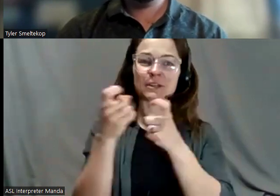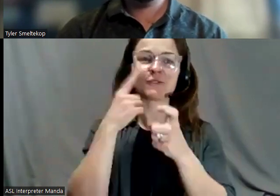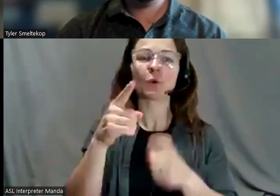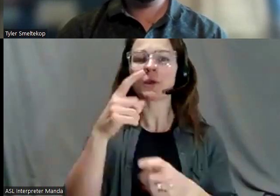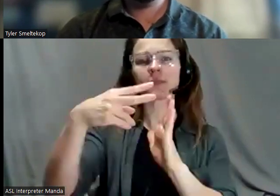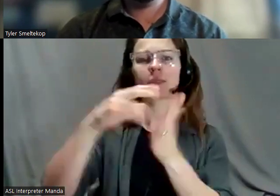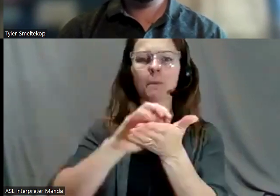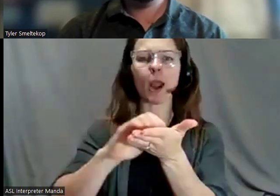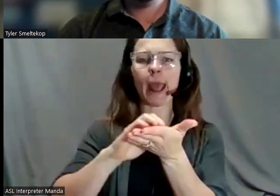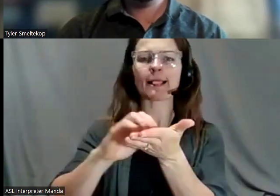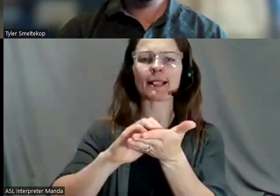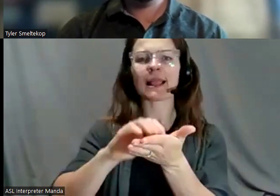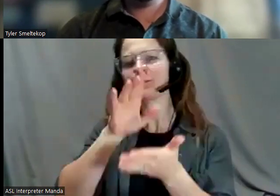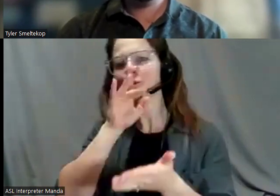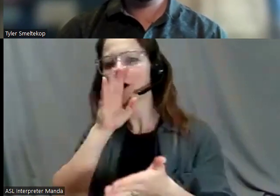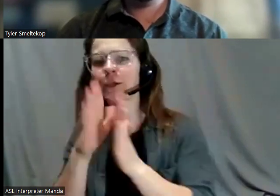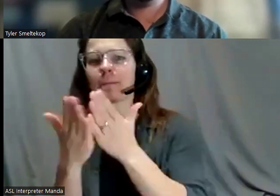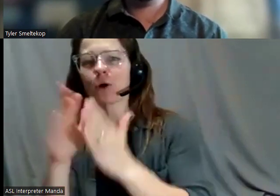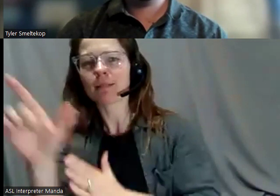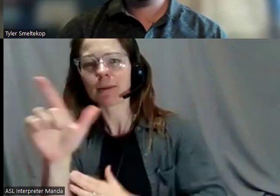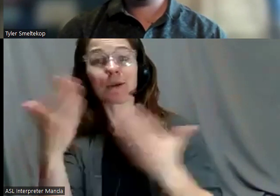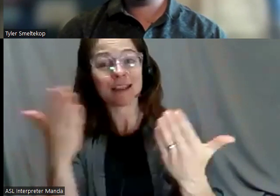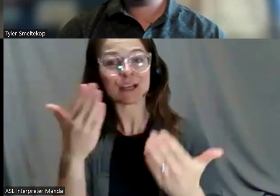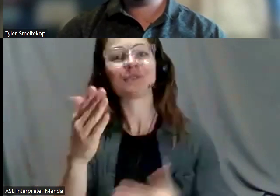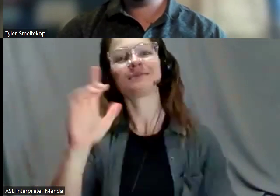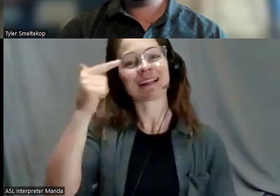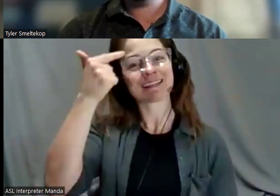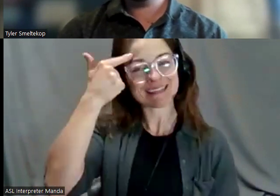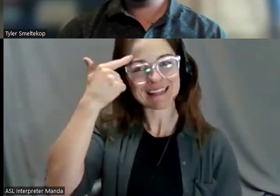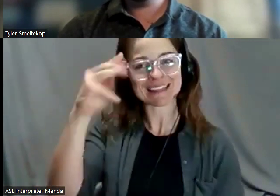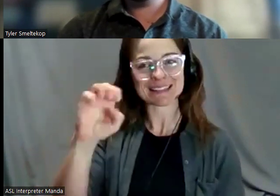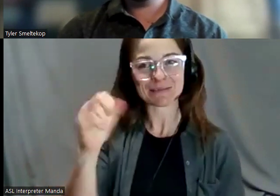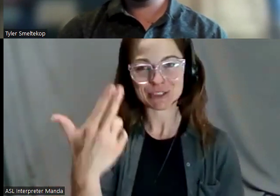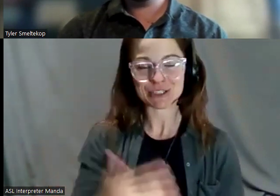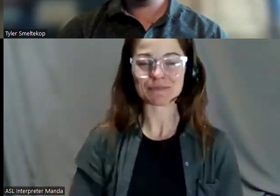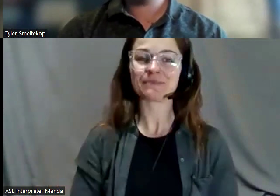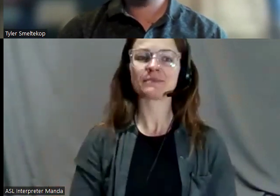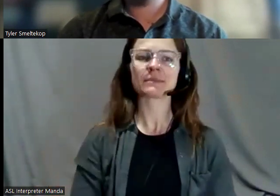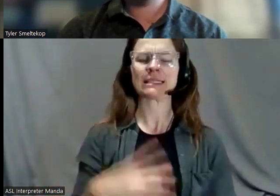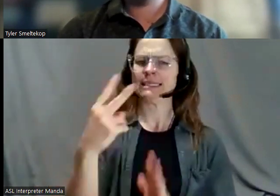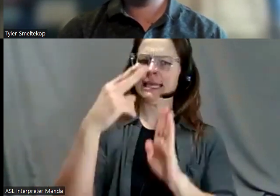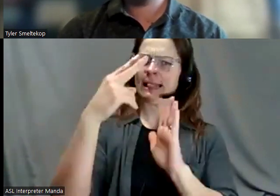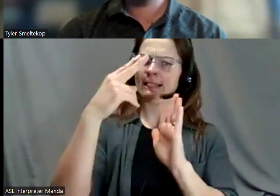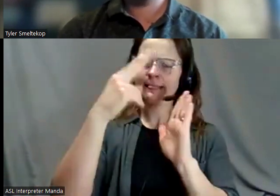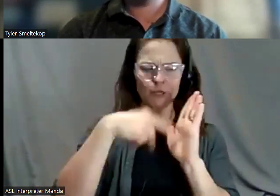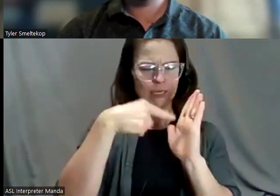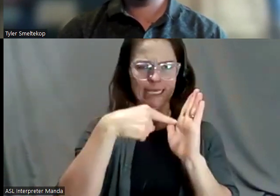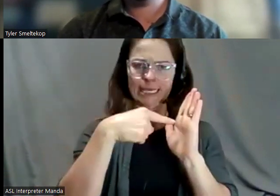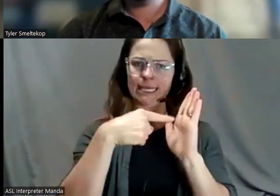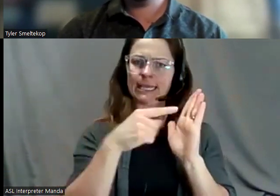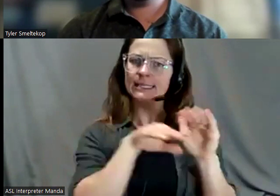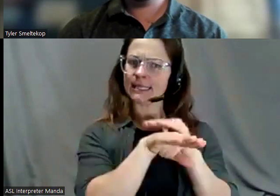in Lansing, Michigan. And literary accessibility is